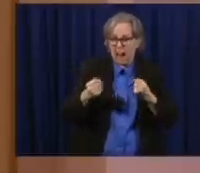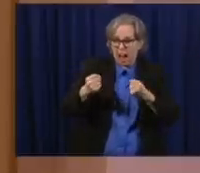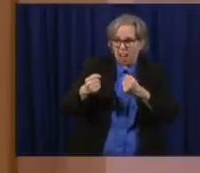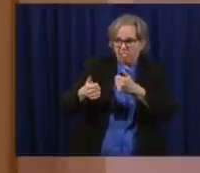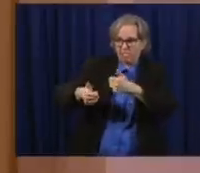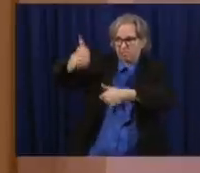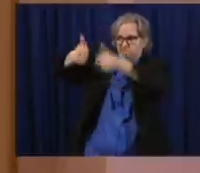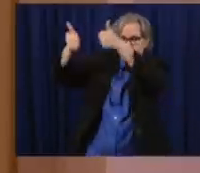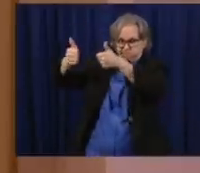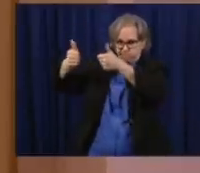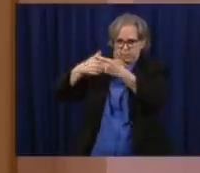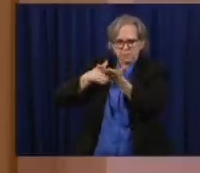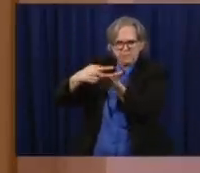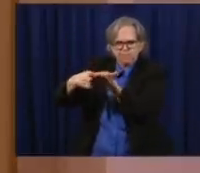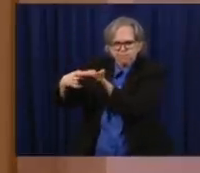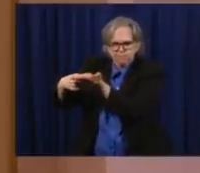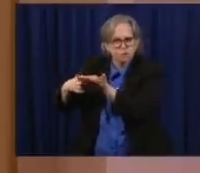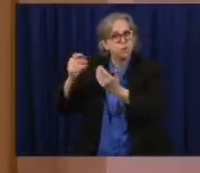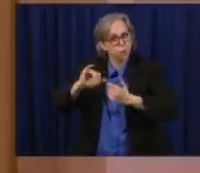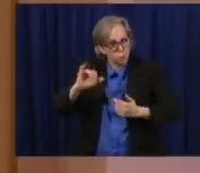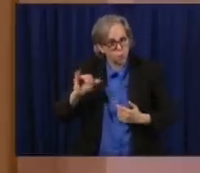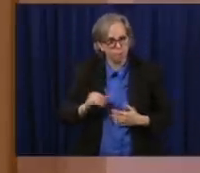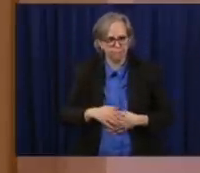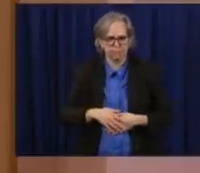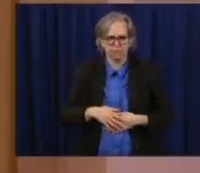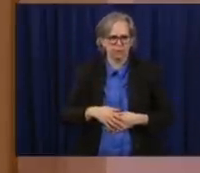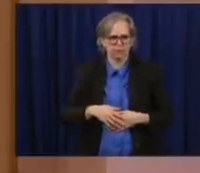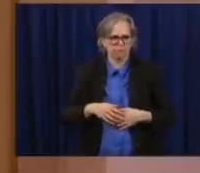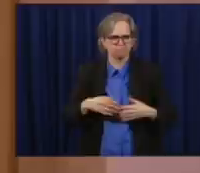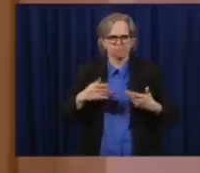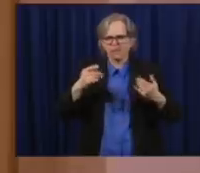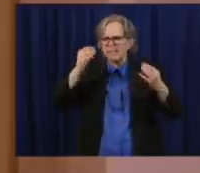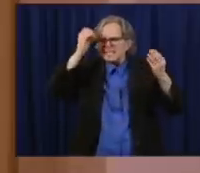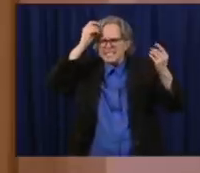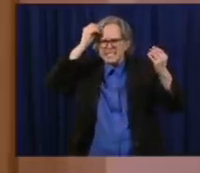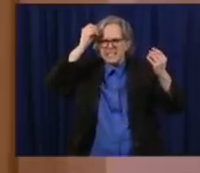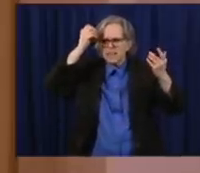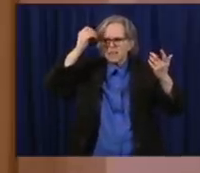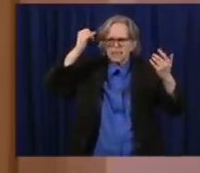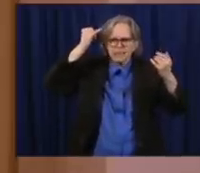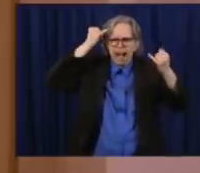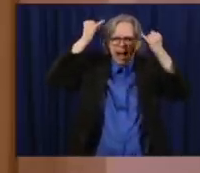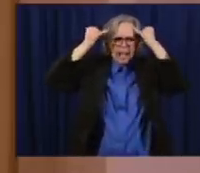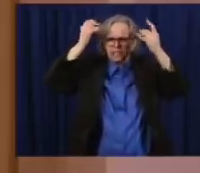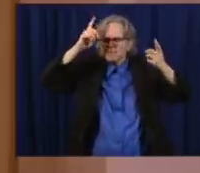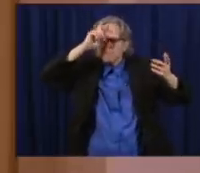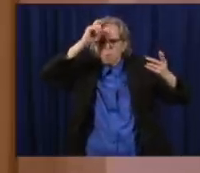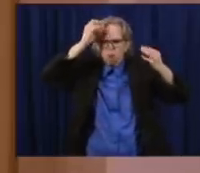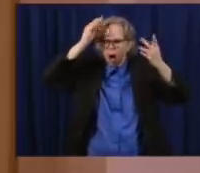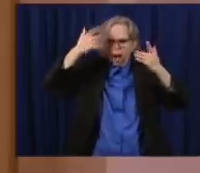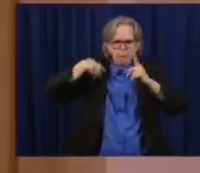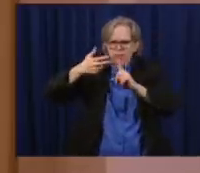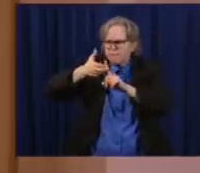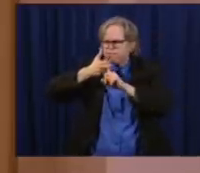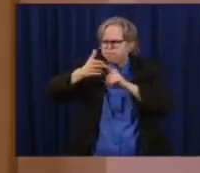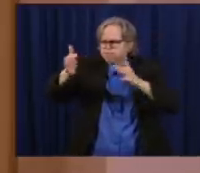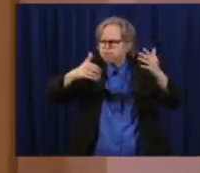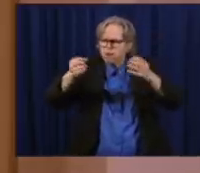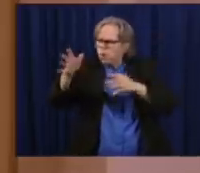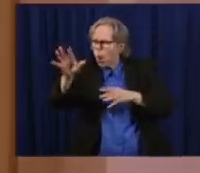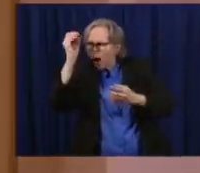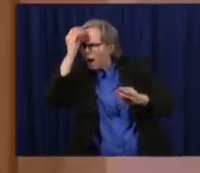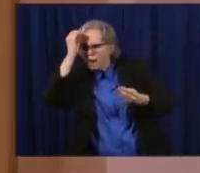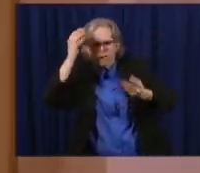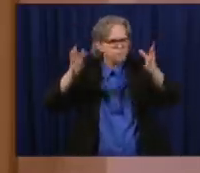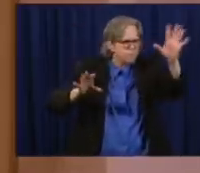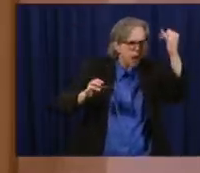every thoughtful person that we can bring in the time we have to talk about the restart and May 1 and some of